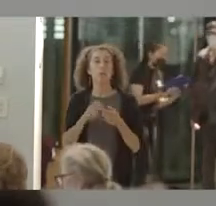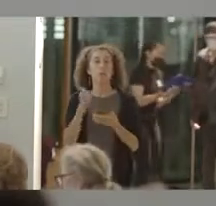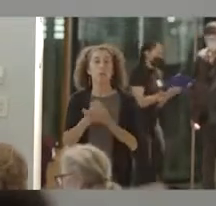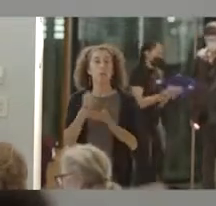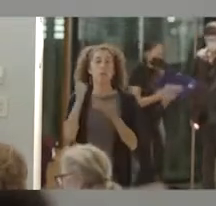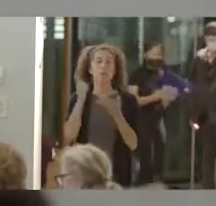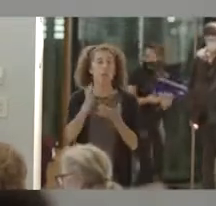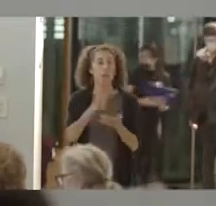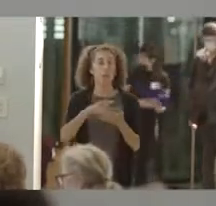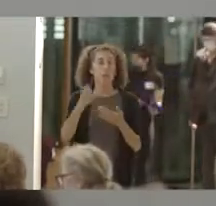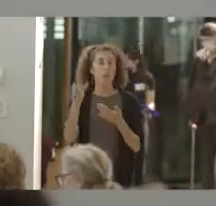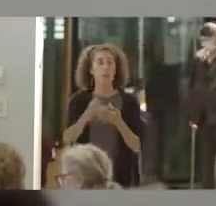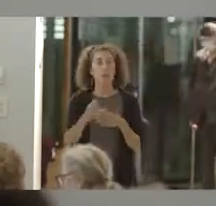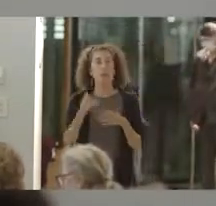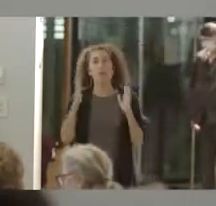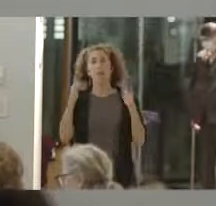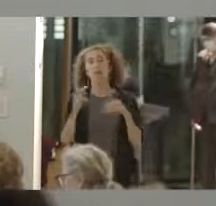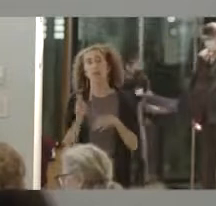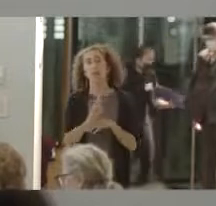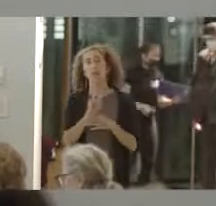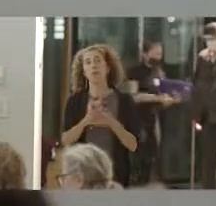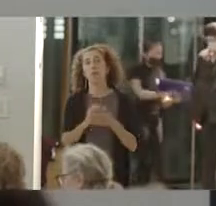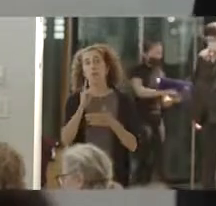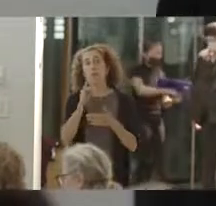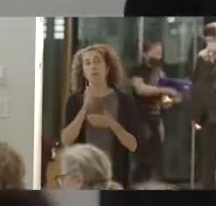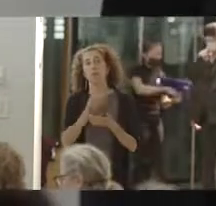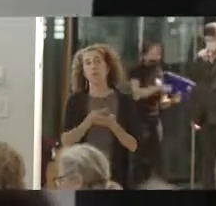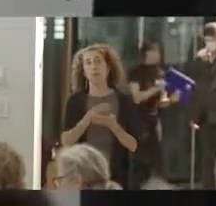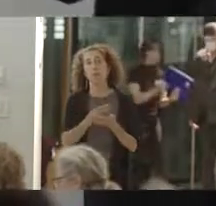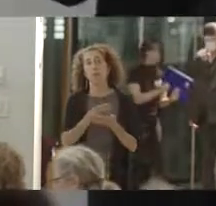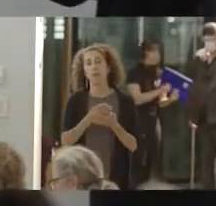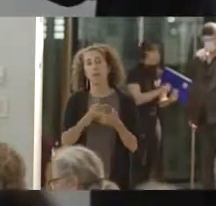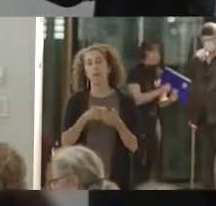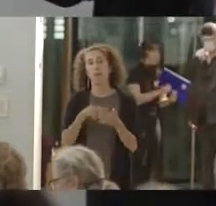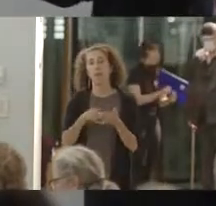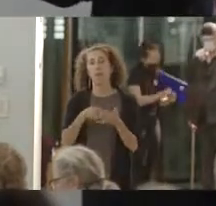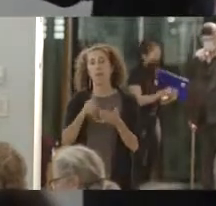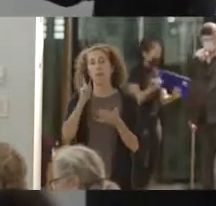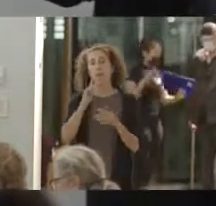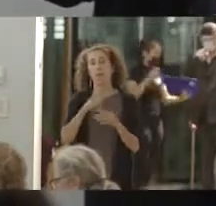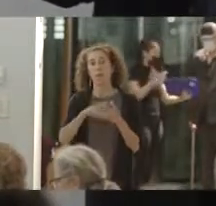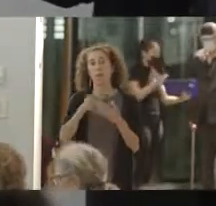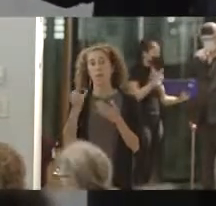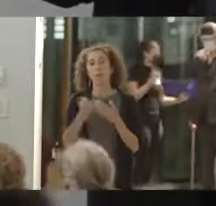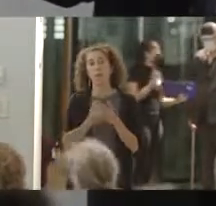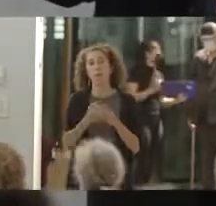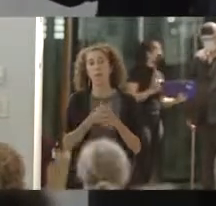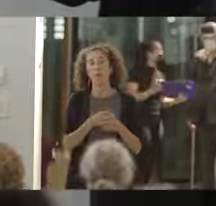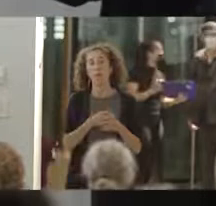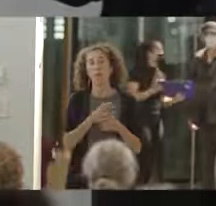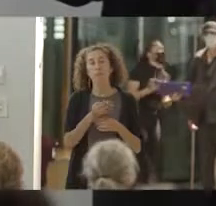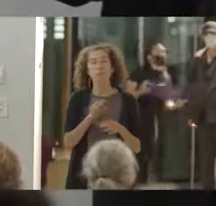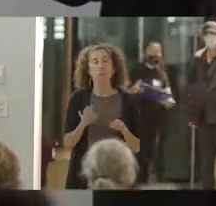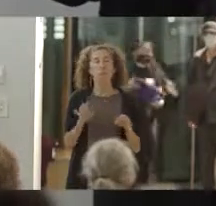are expecting to use that bond funding mechanism to pay for these projects. And it's important